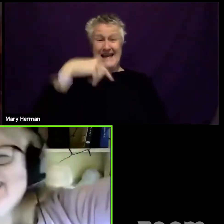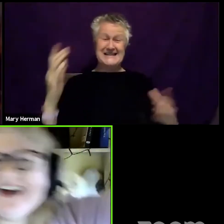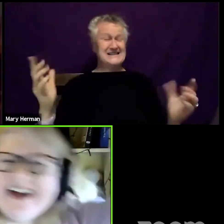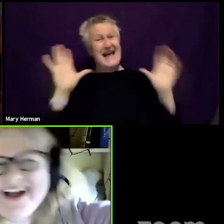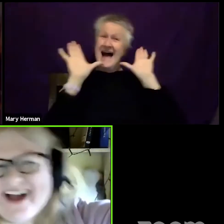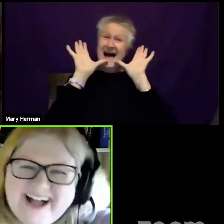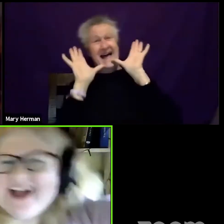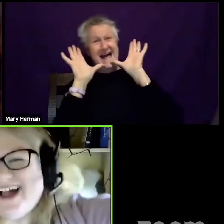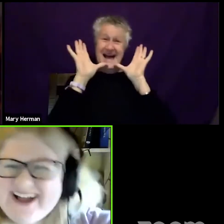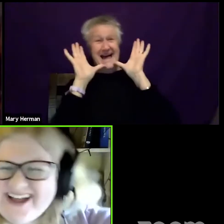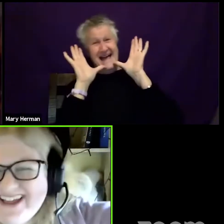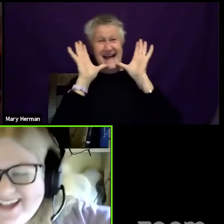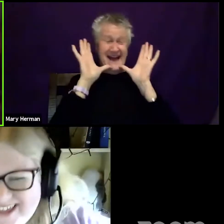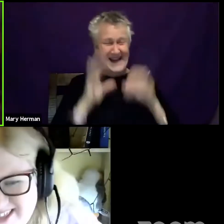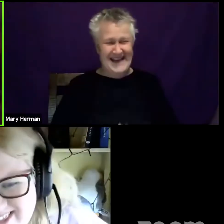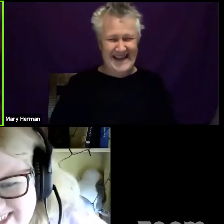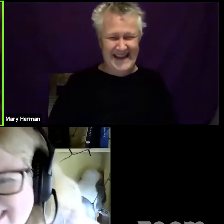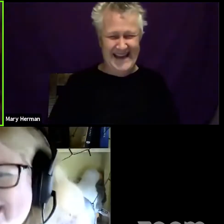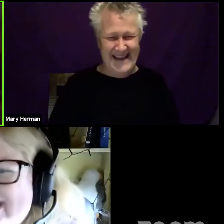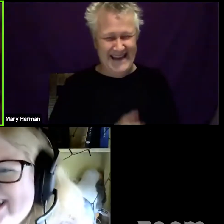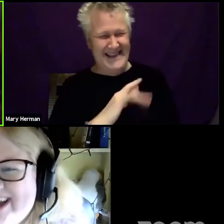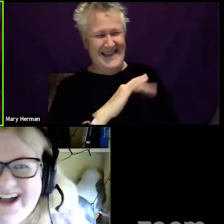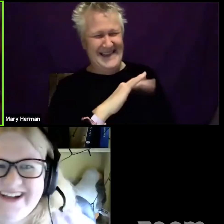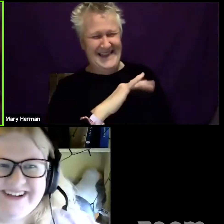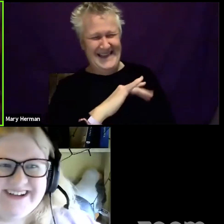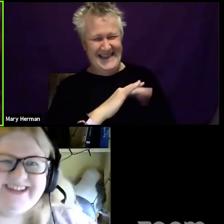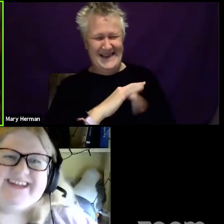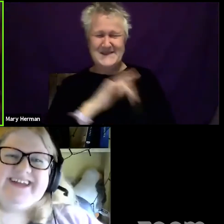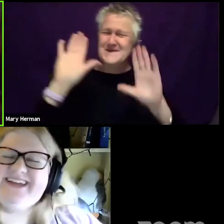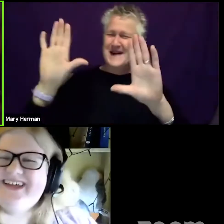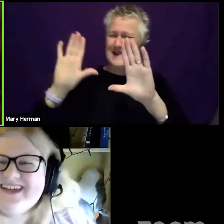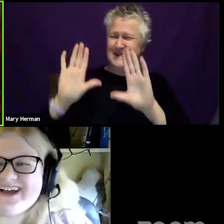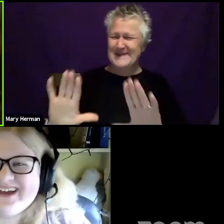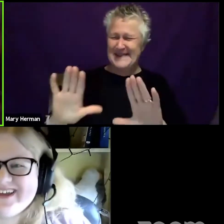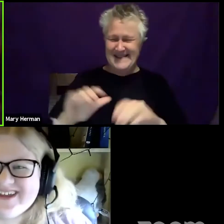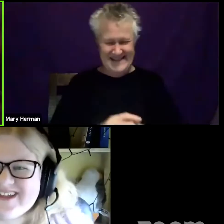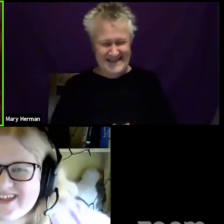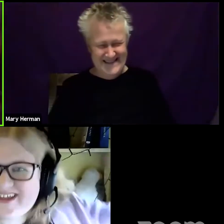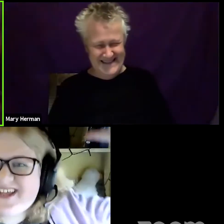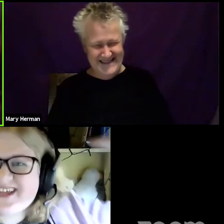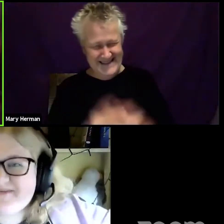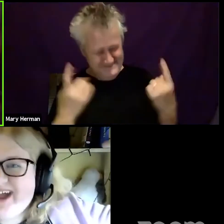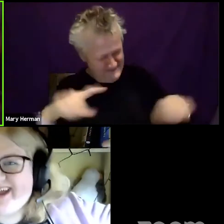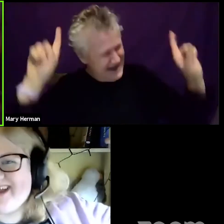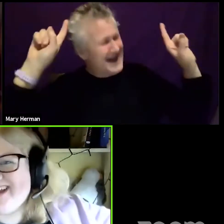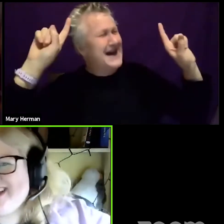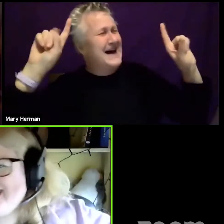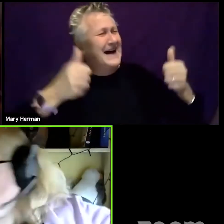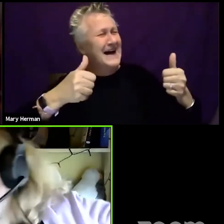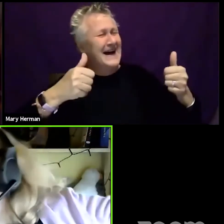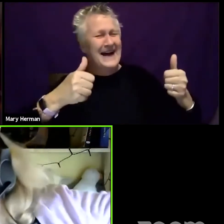face. Wonderful. Well, okay. There we go. All right. It's